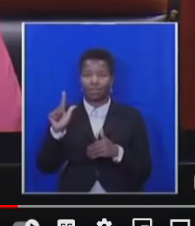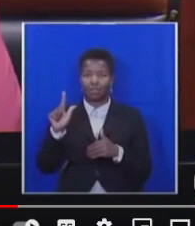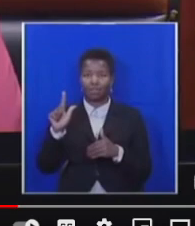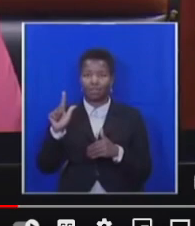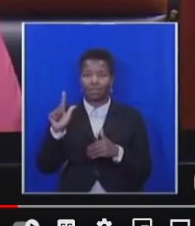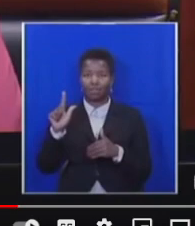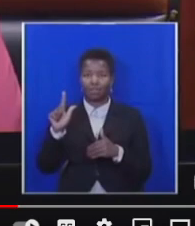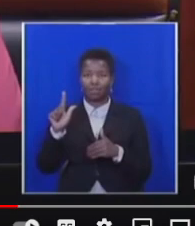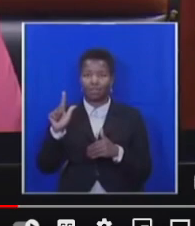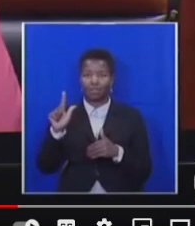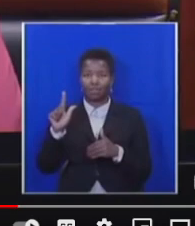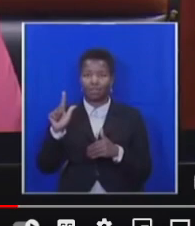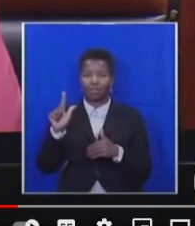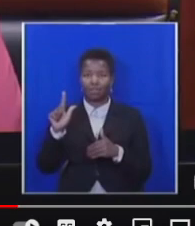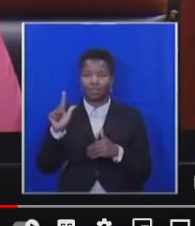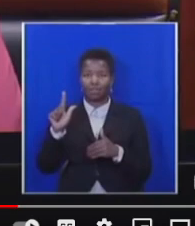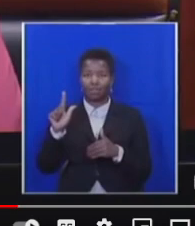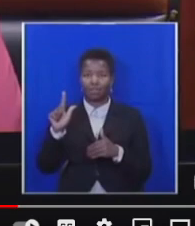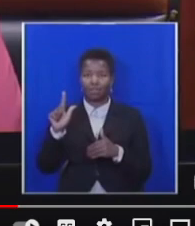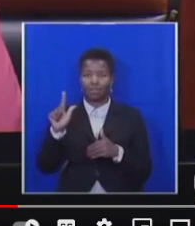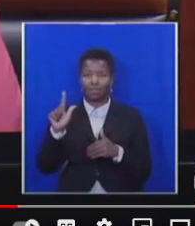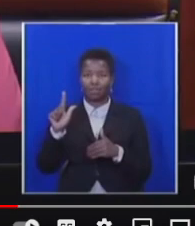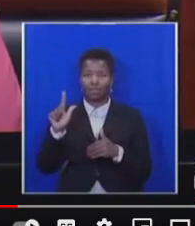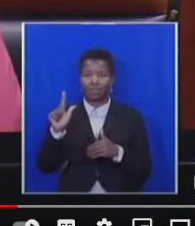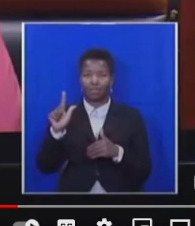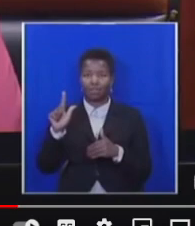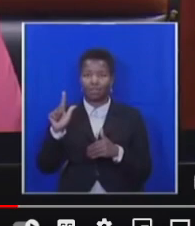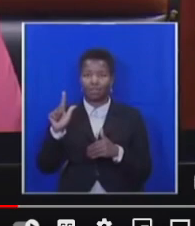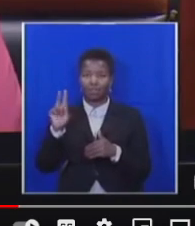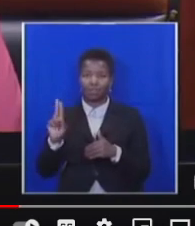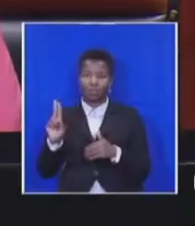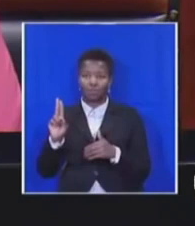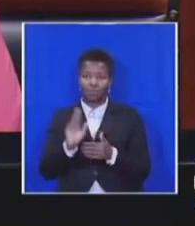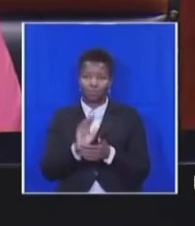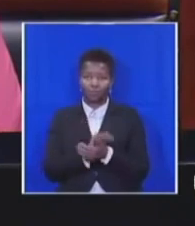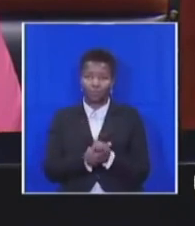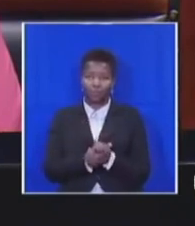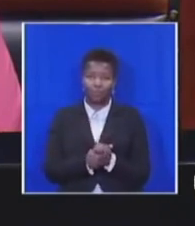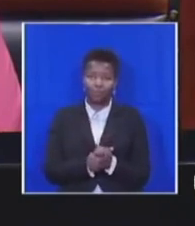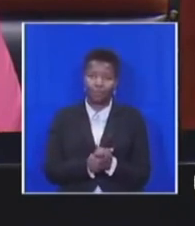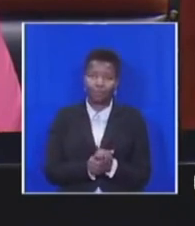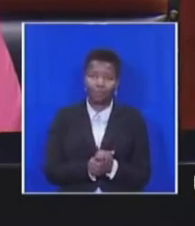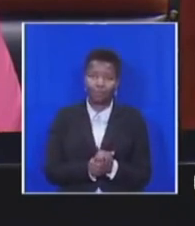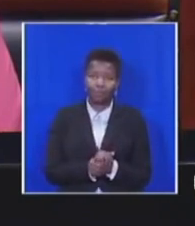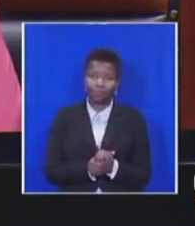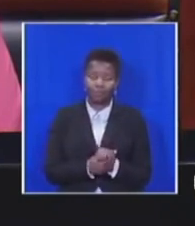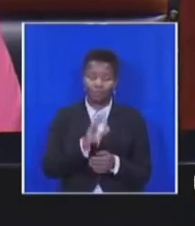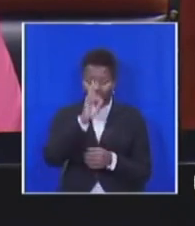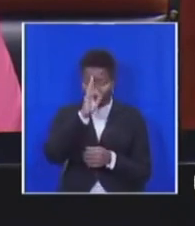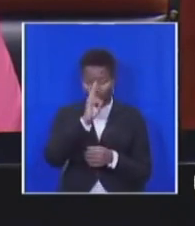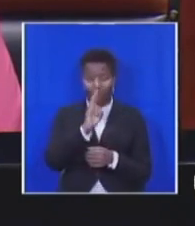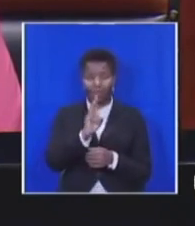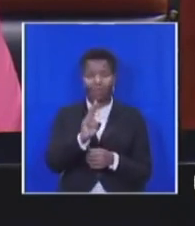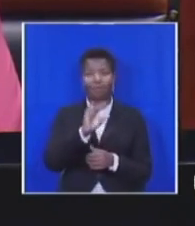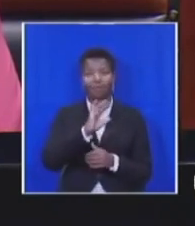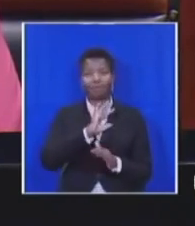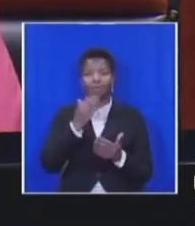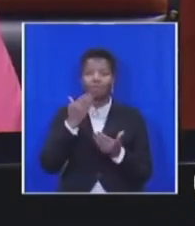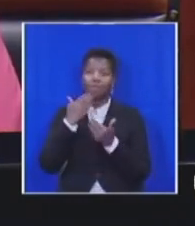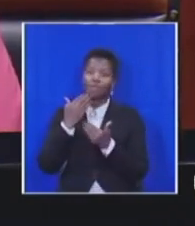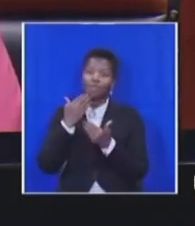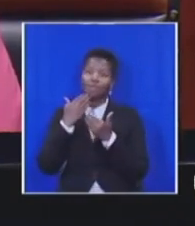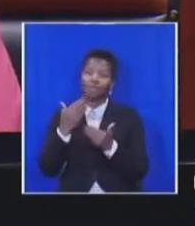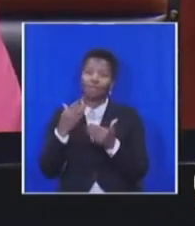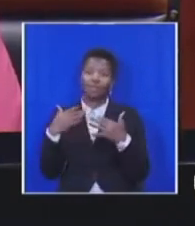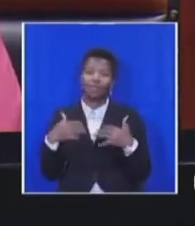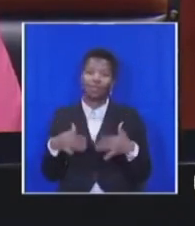We one take everything over here, so we just gotta do it twice, you know what I'm saying? Honorable Mokwena. Ebile ra le netefale ka